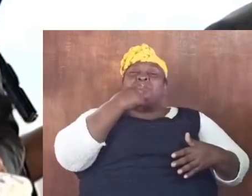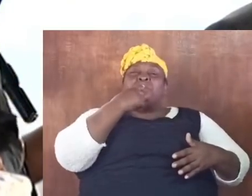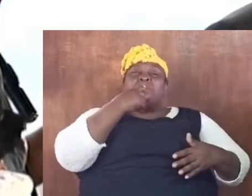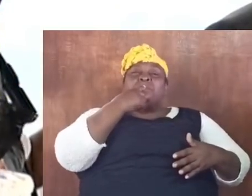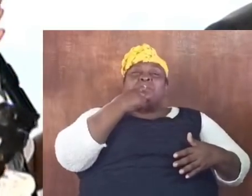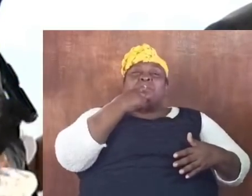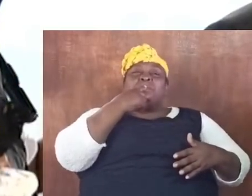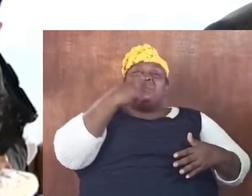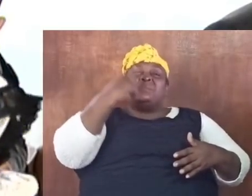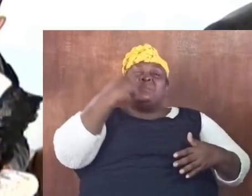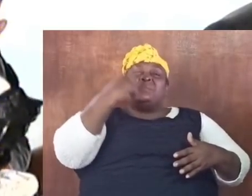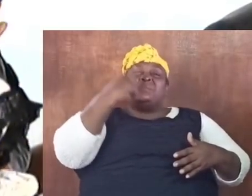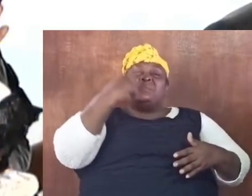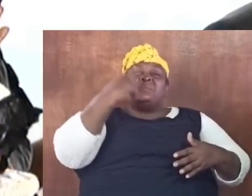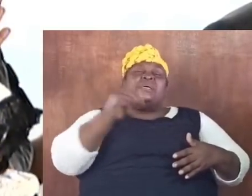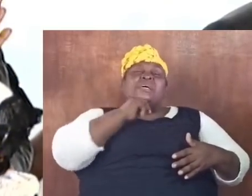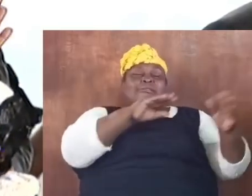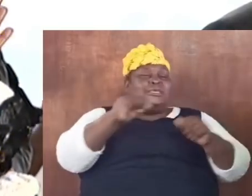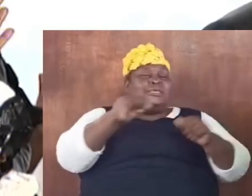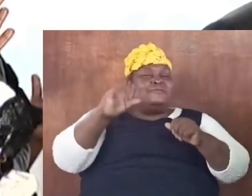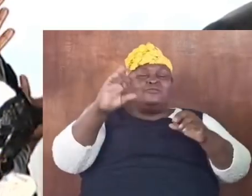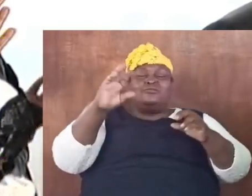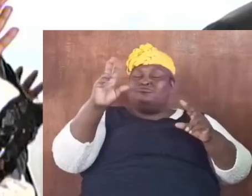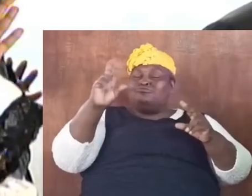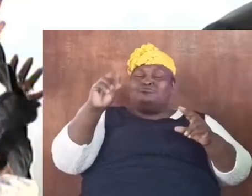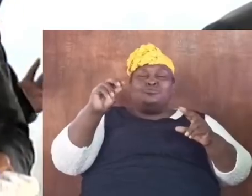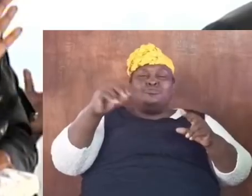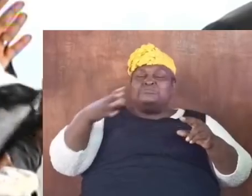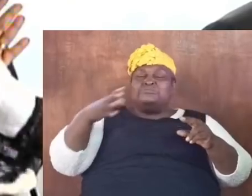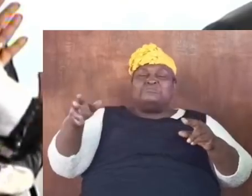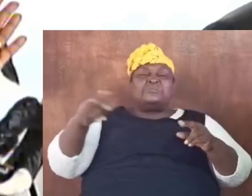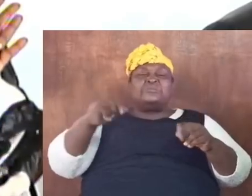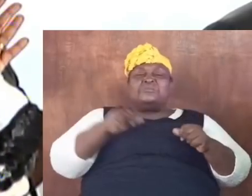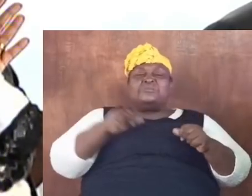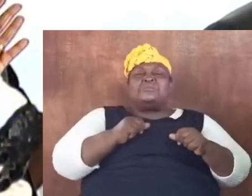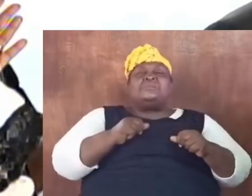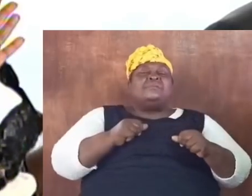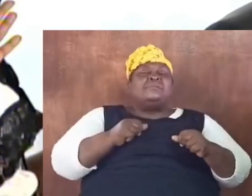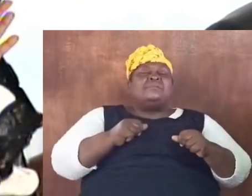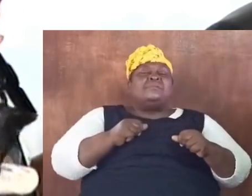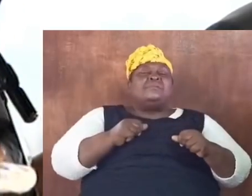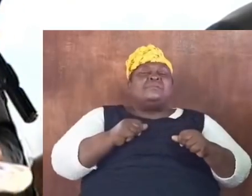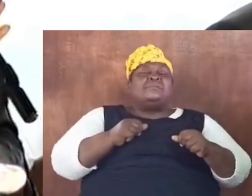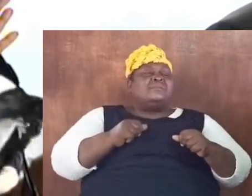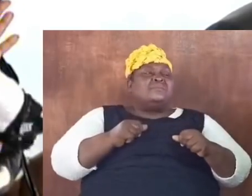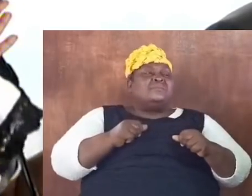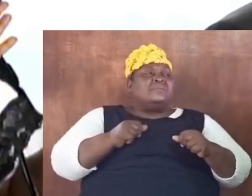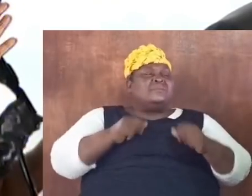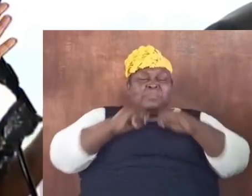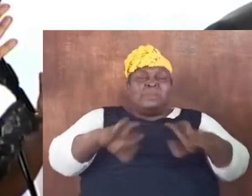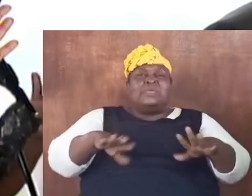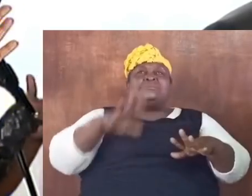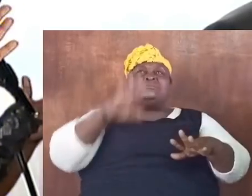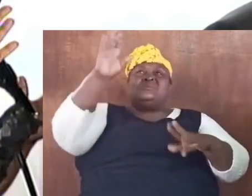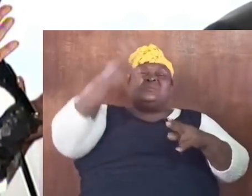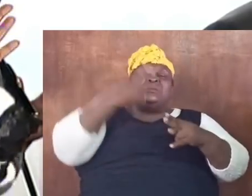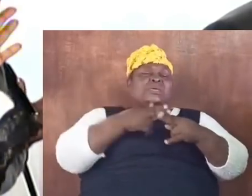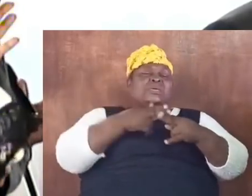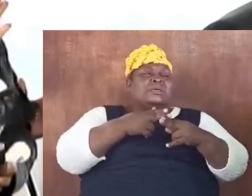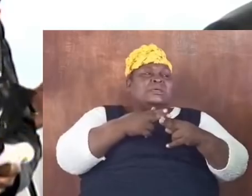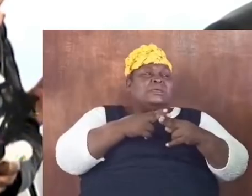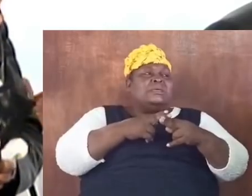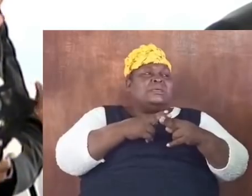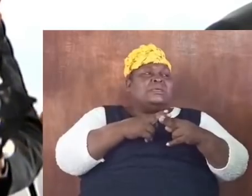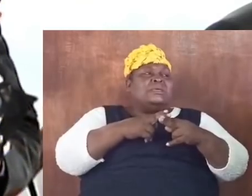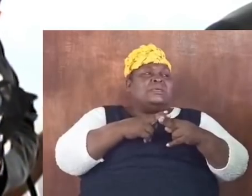no stone unturned today. We thank you. We bless your name. And